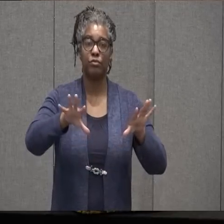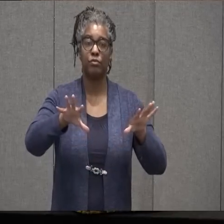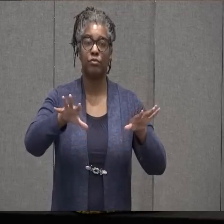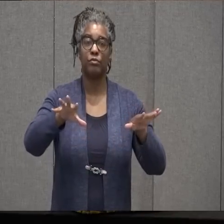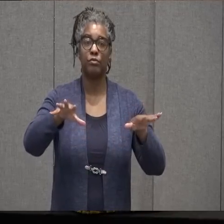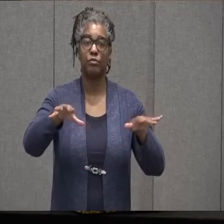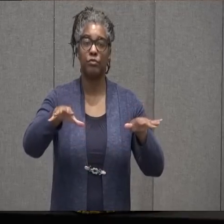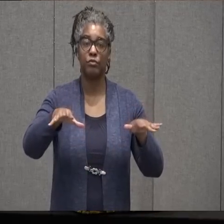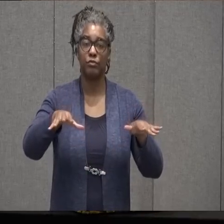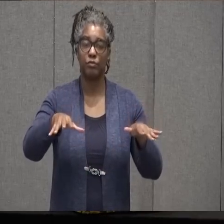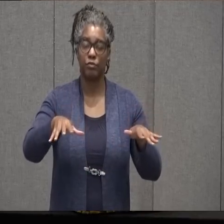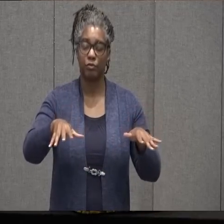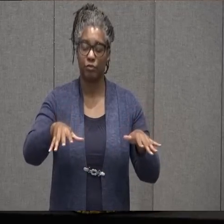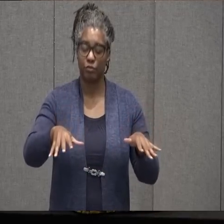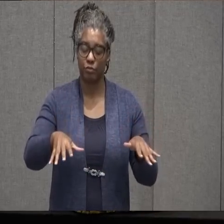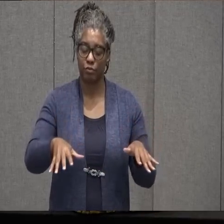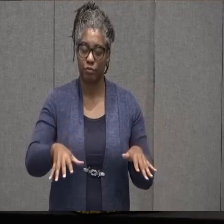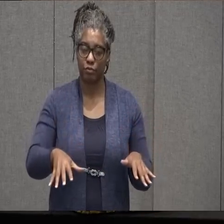Splash.